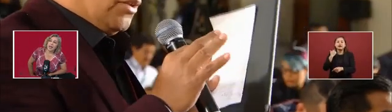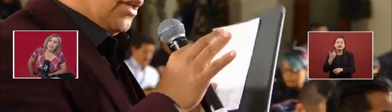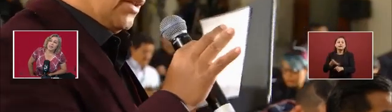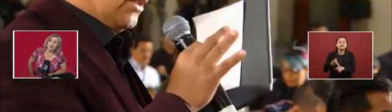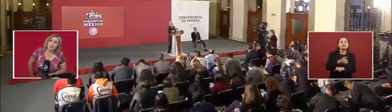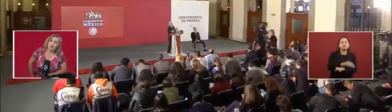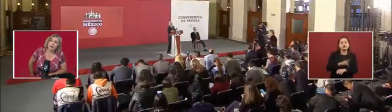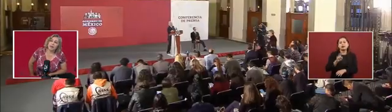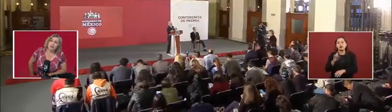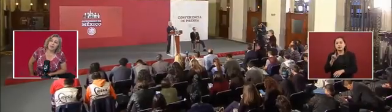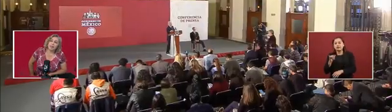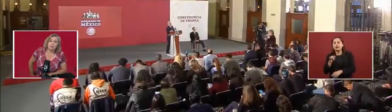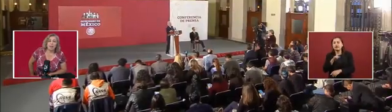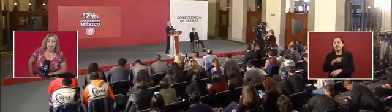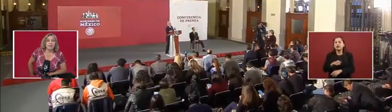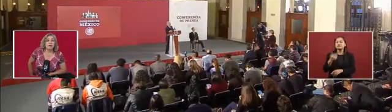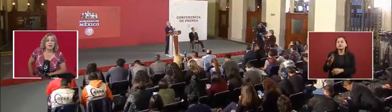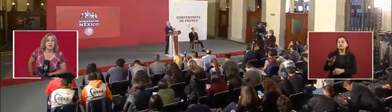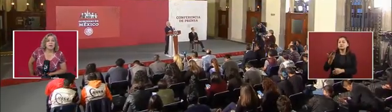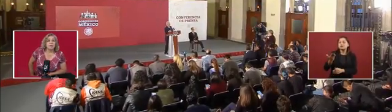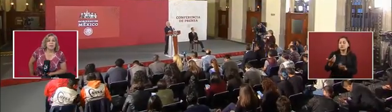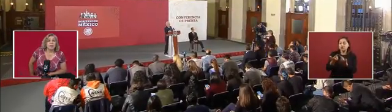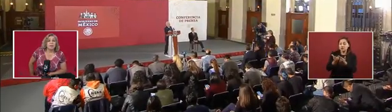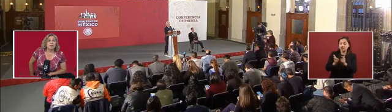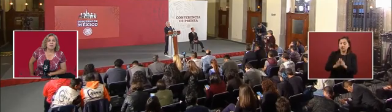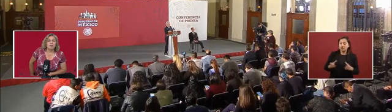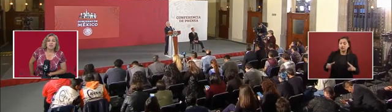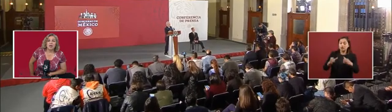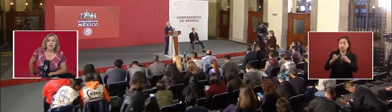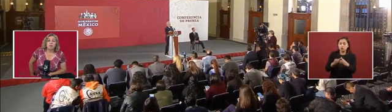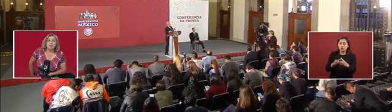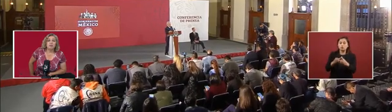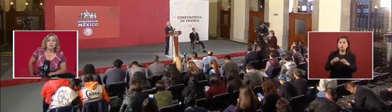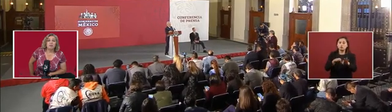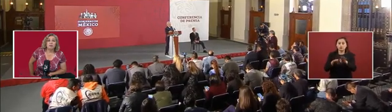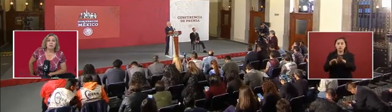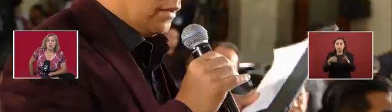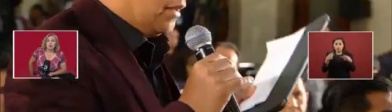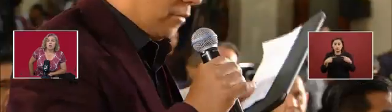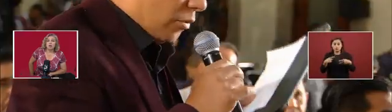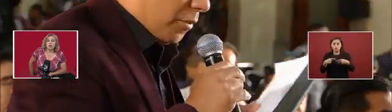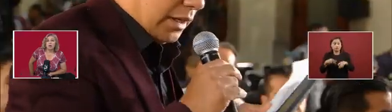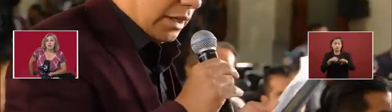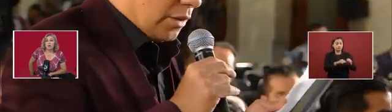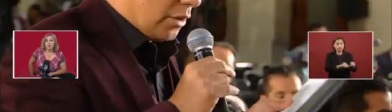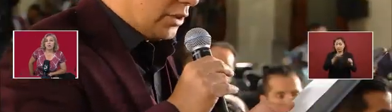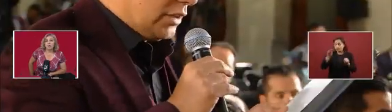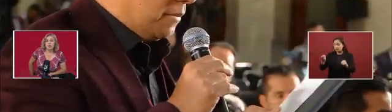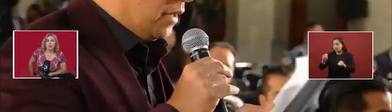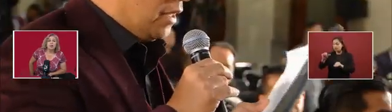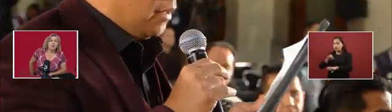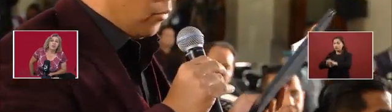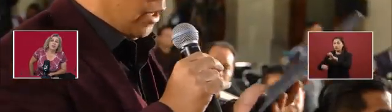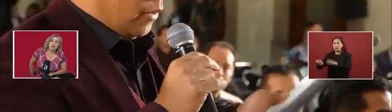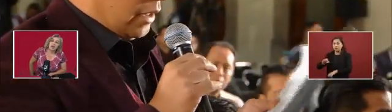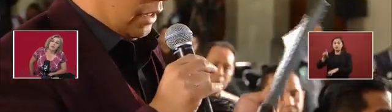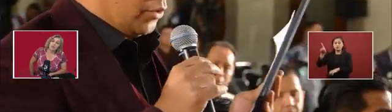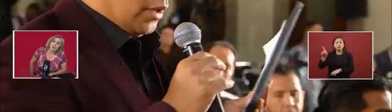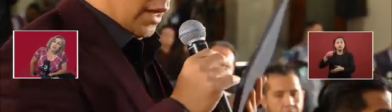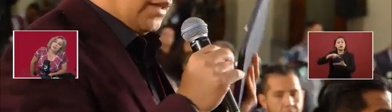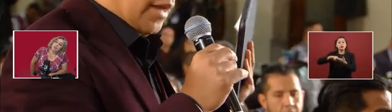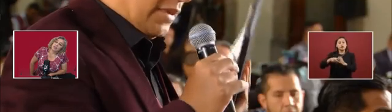insecticidas, what is happening with qué insecticides, pasa what is con happening los que tenían with those that la venta de